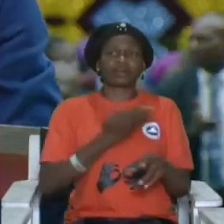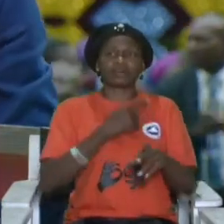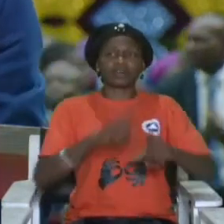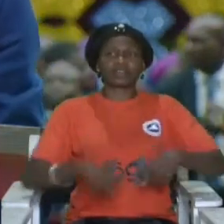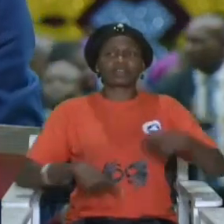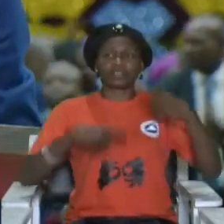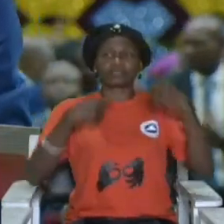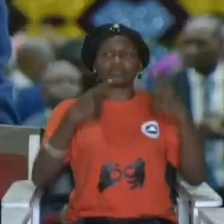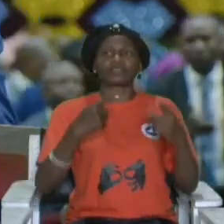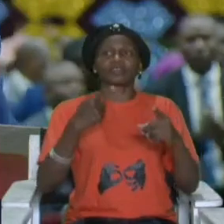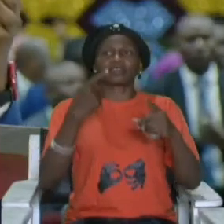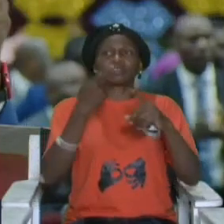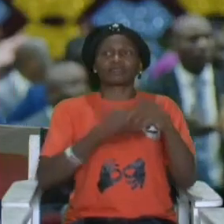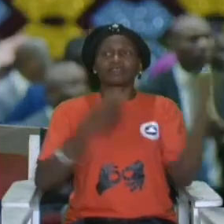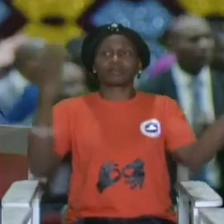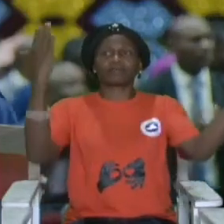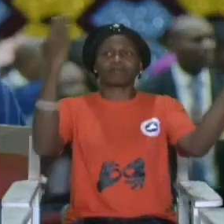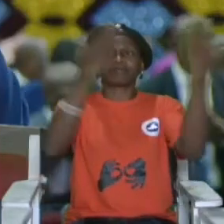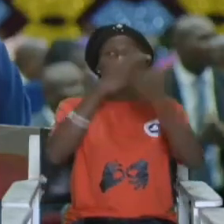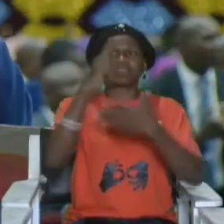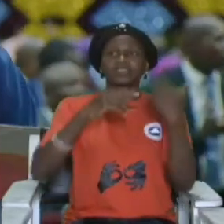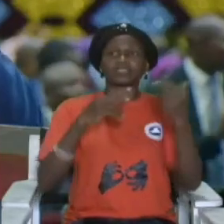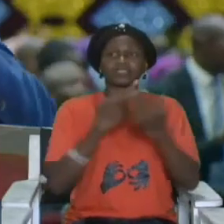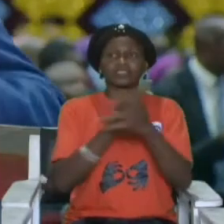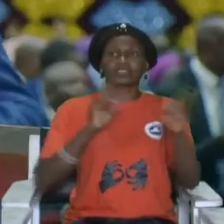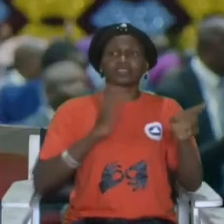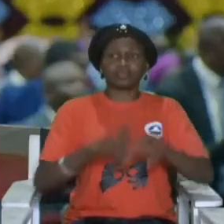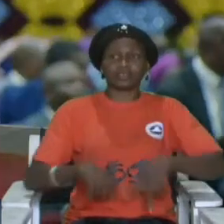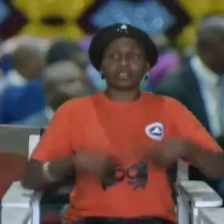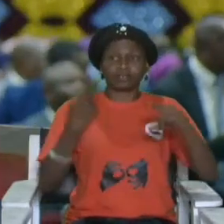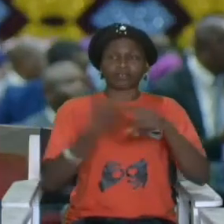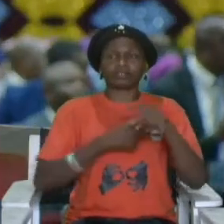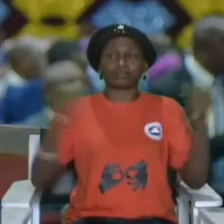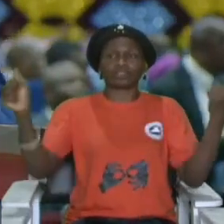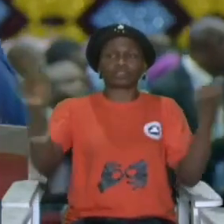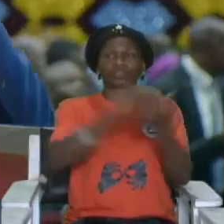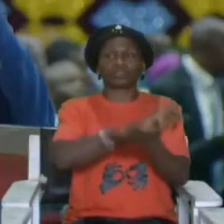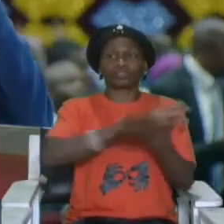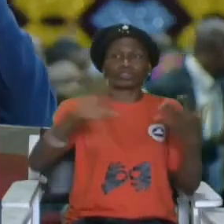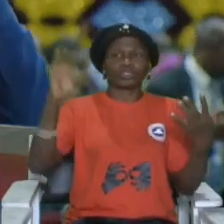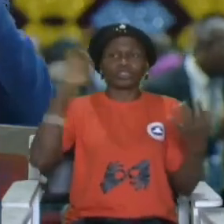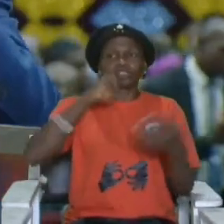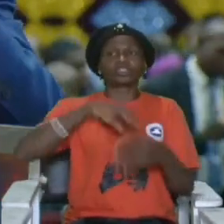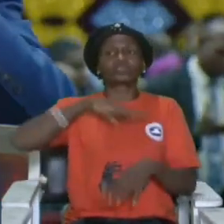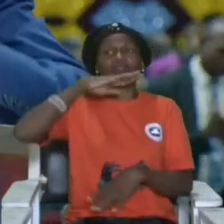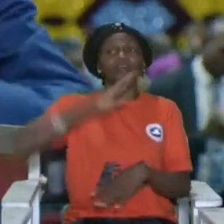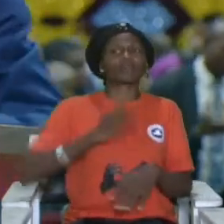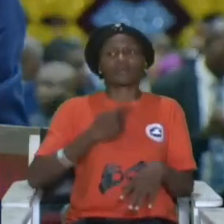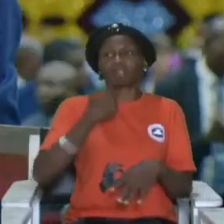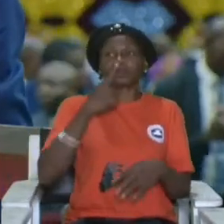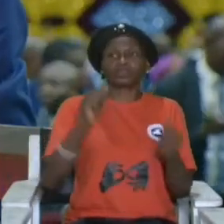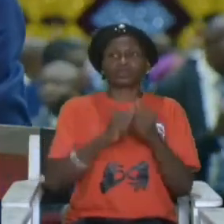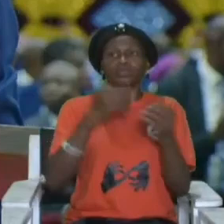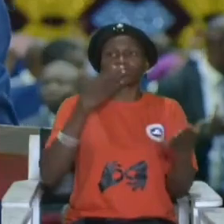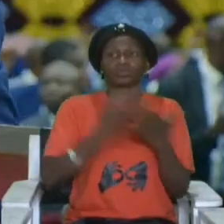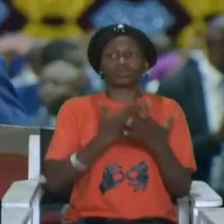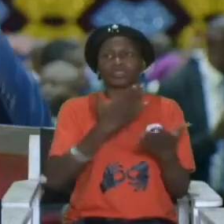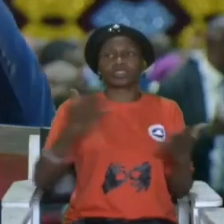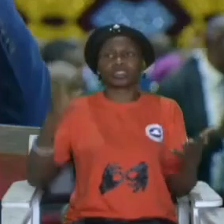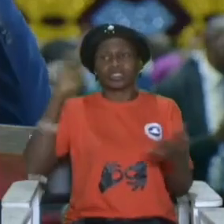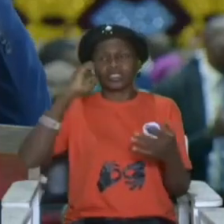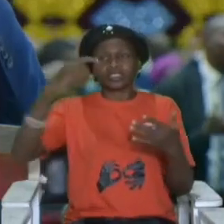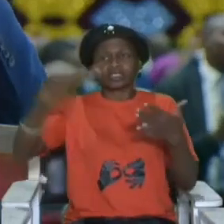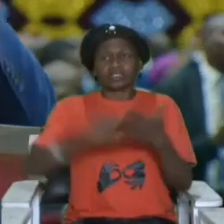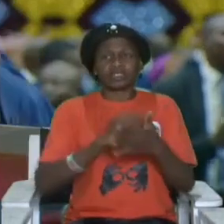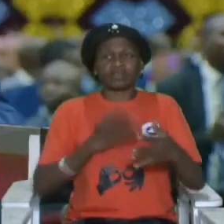from darkness. He redeemeth our lives from destruction. He satisfieth our mouth with good things. He's renewed